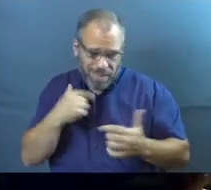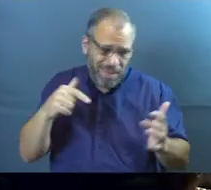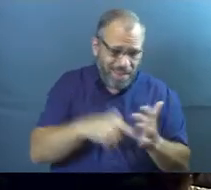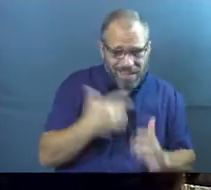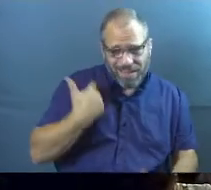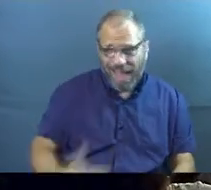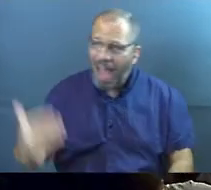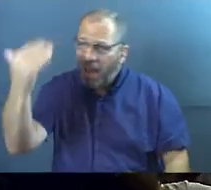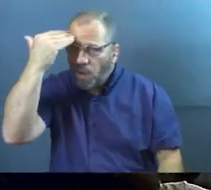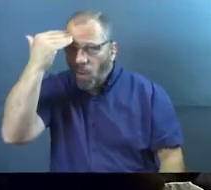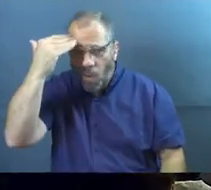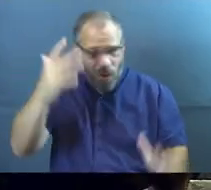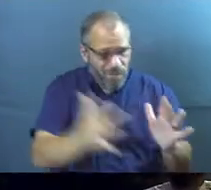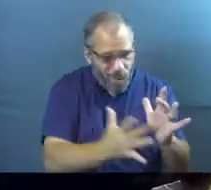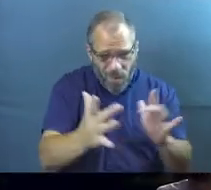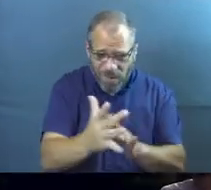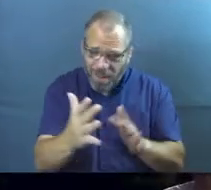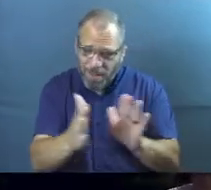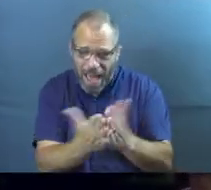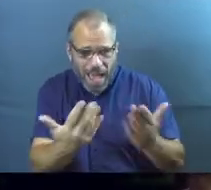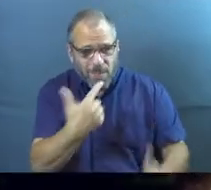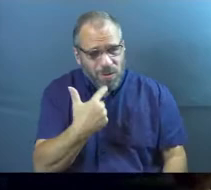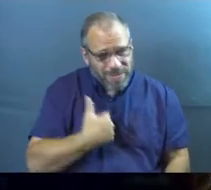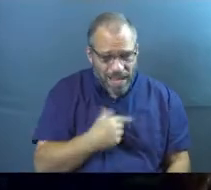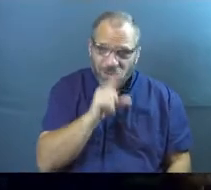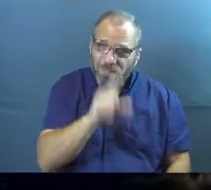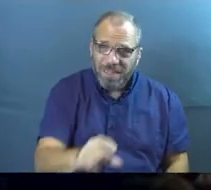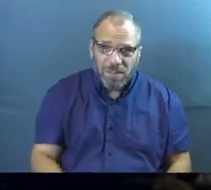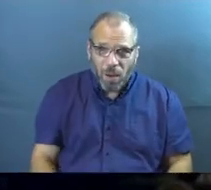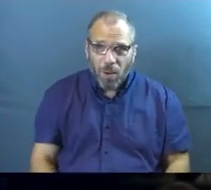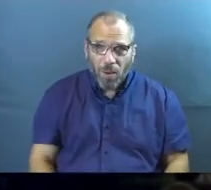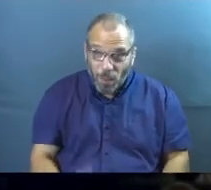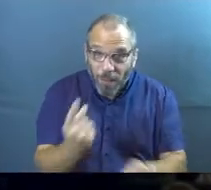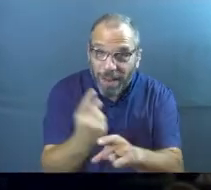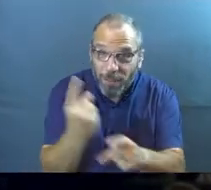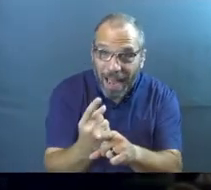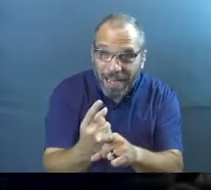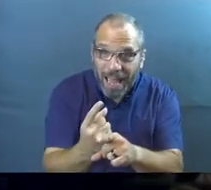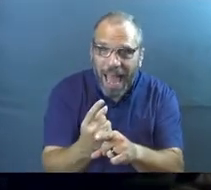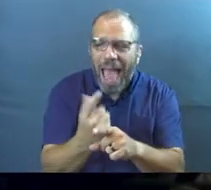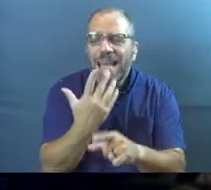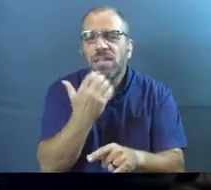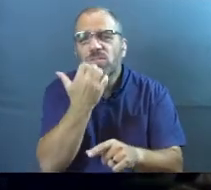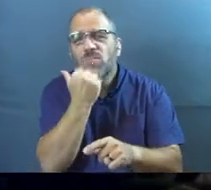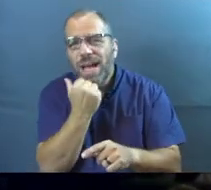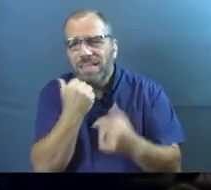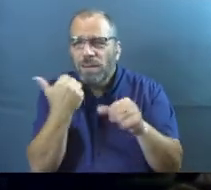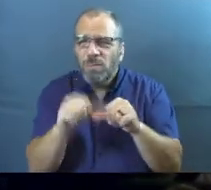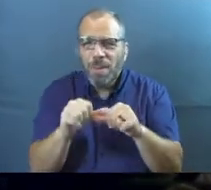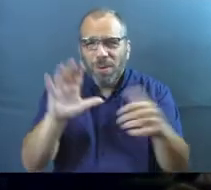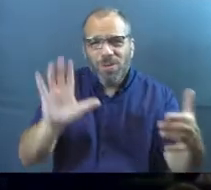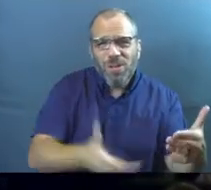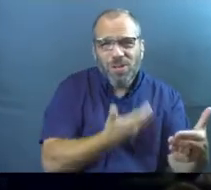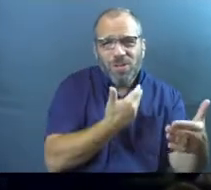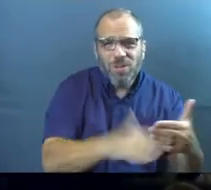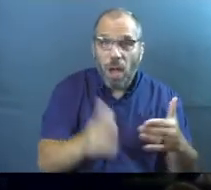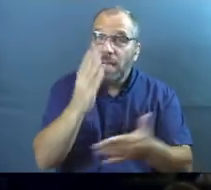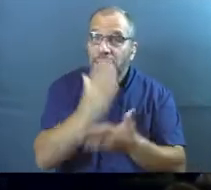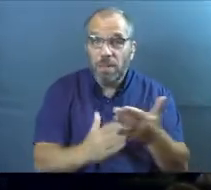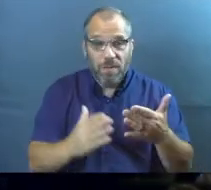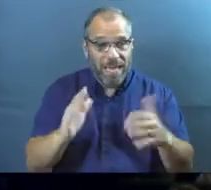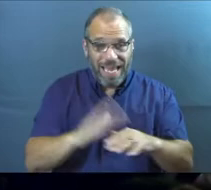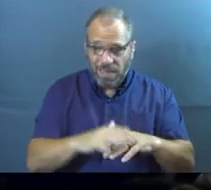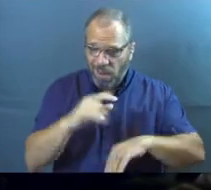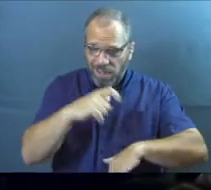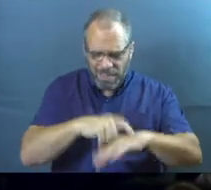know. For the Bible tells me so, yes? Yes, and that's precious to us. And we remember the song. And some of us in